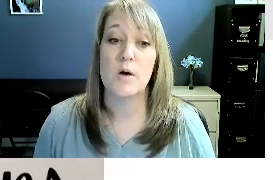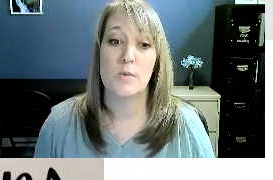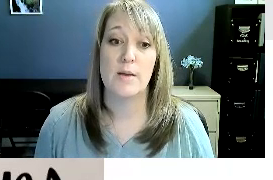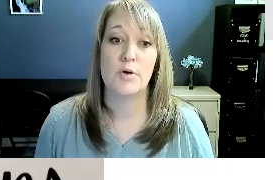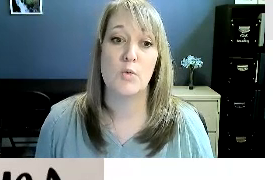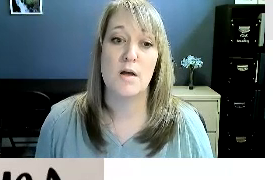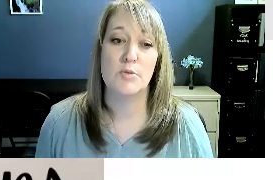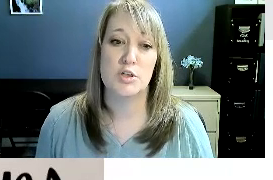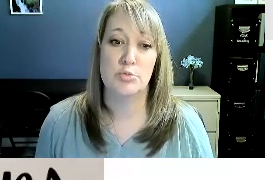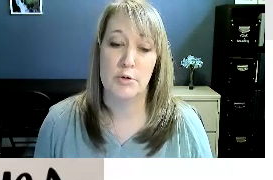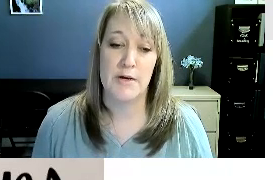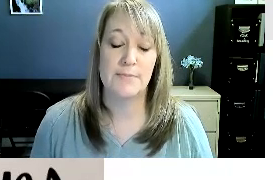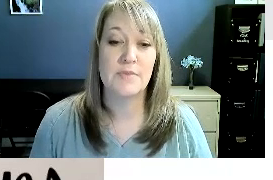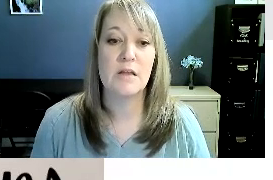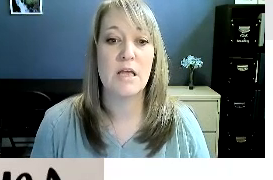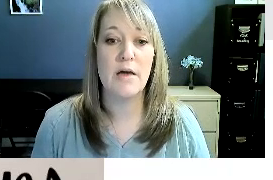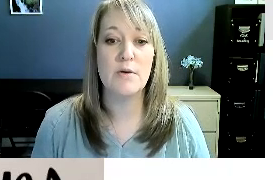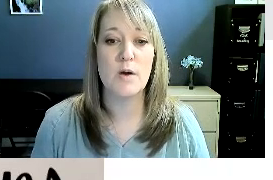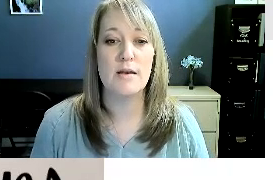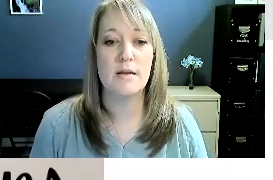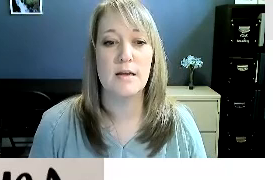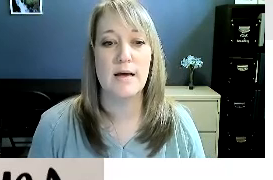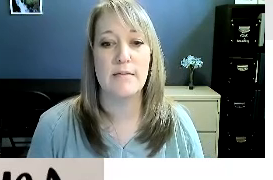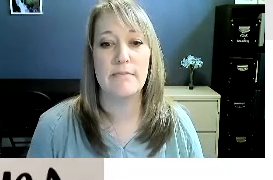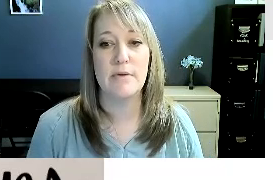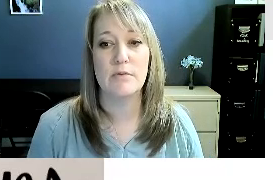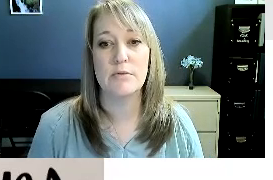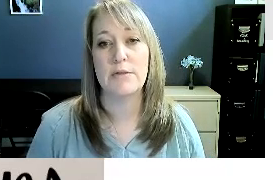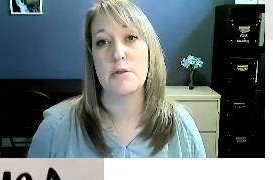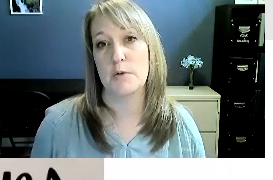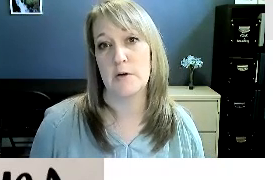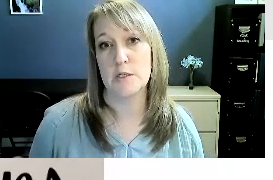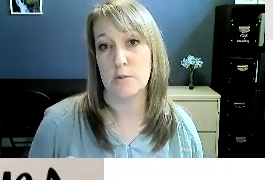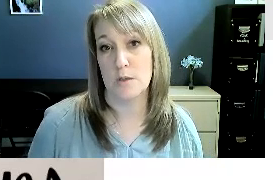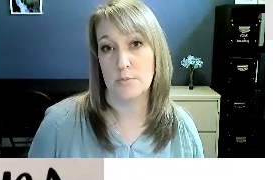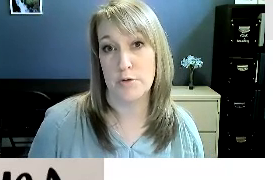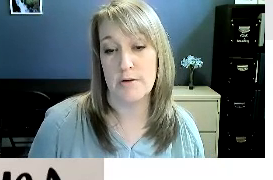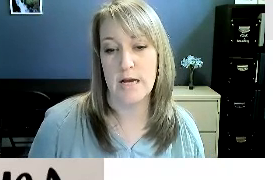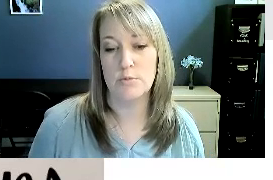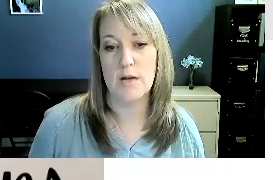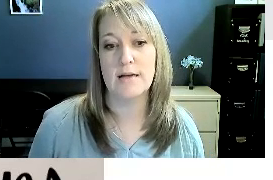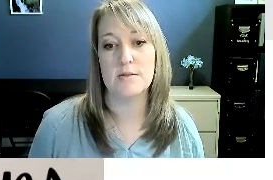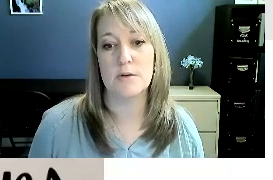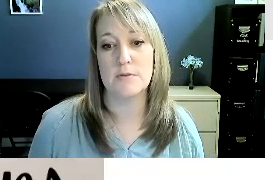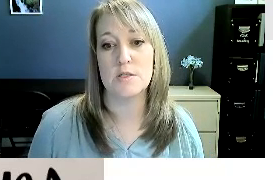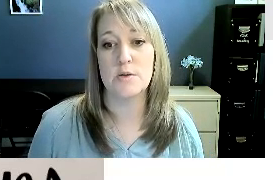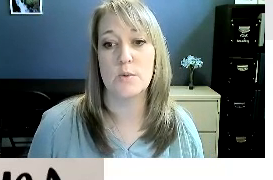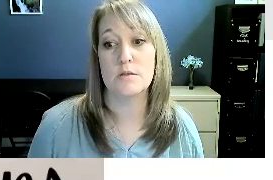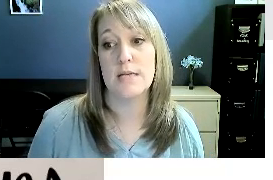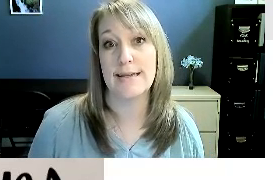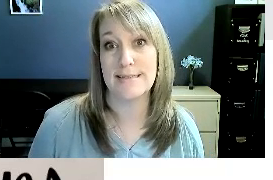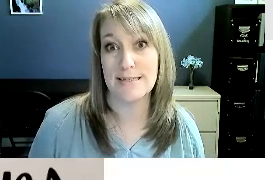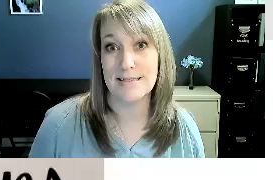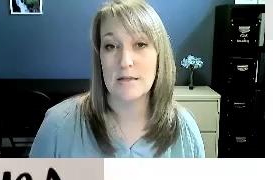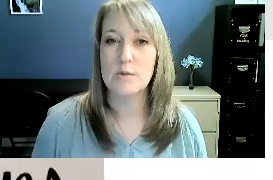So that's one way, pro1, pro2, pro3. The other one, rather than referring to the word pronoun, has reference to the